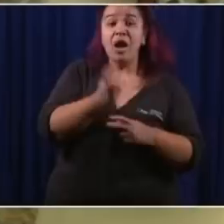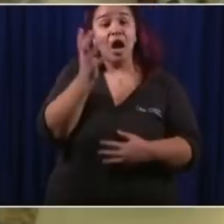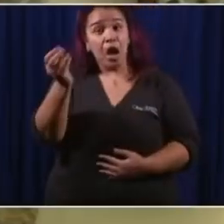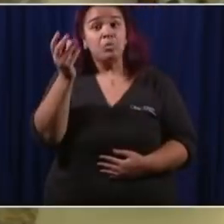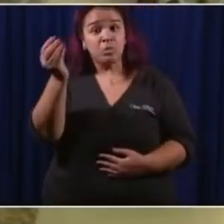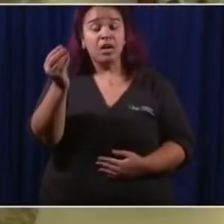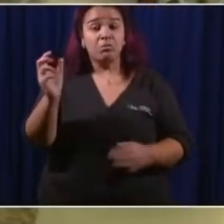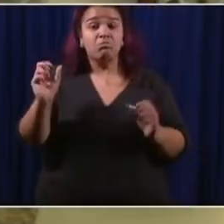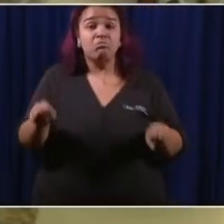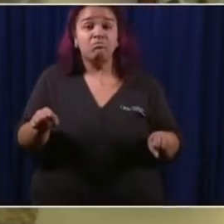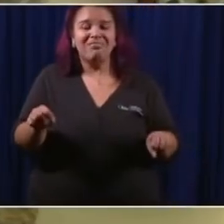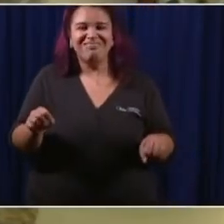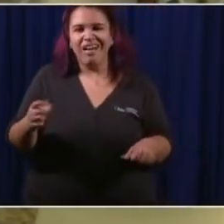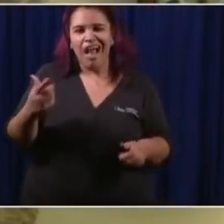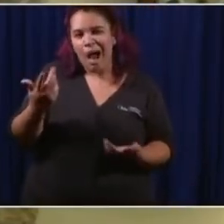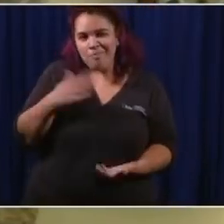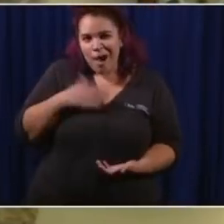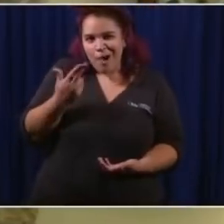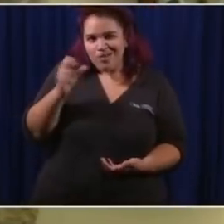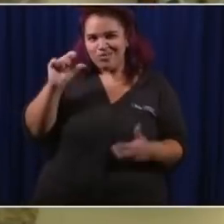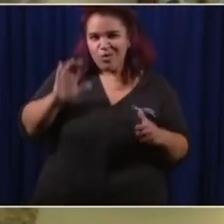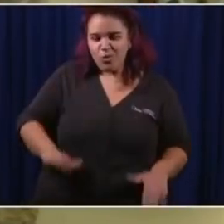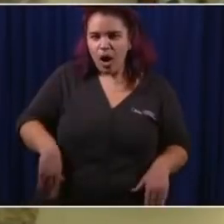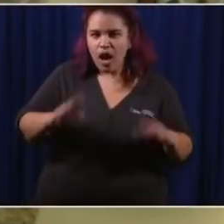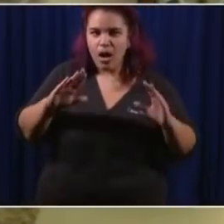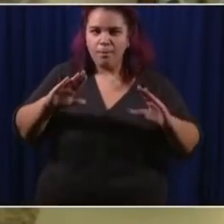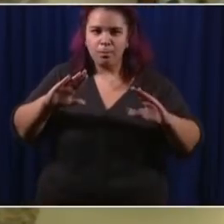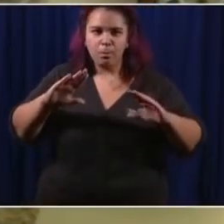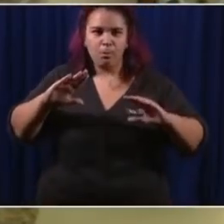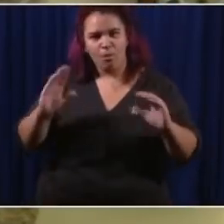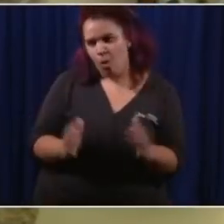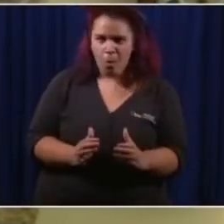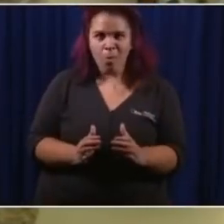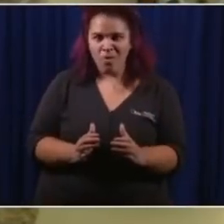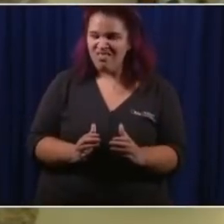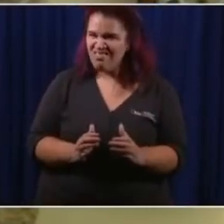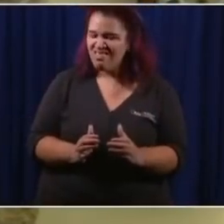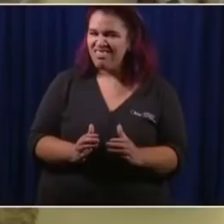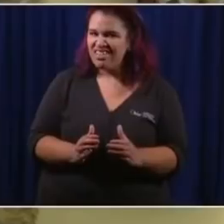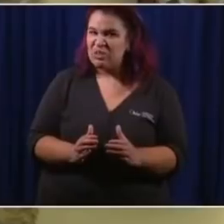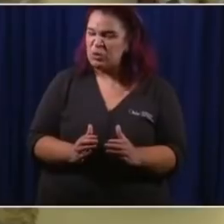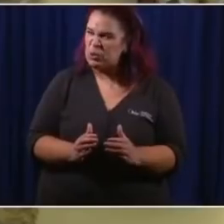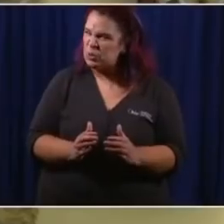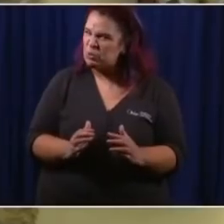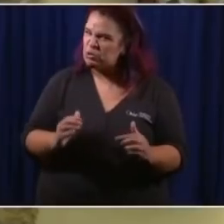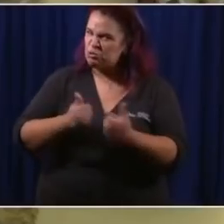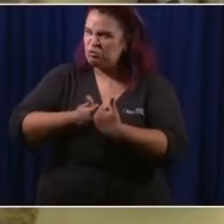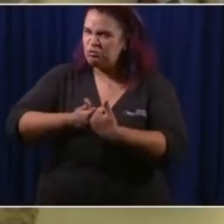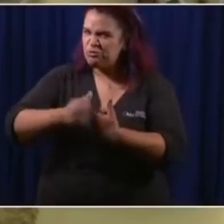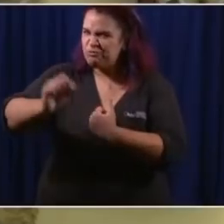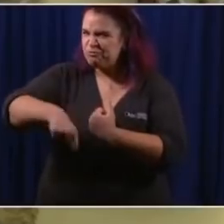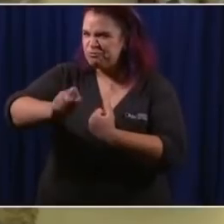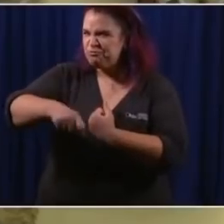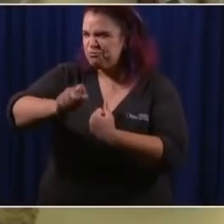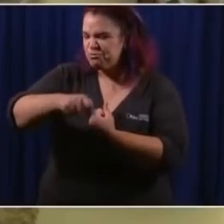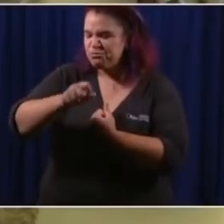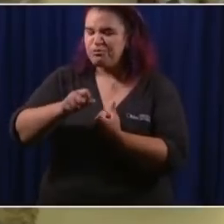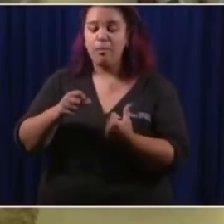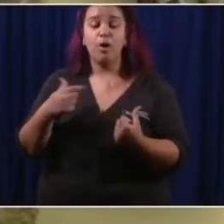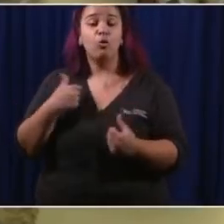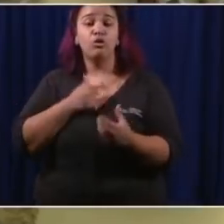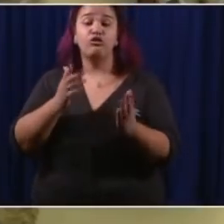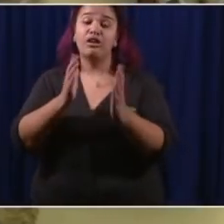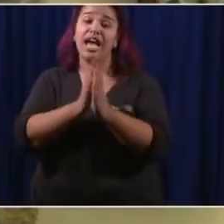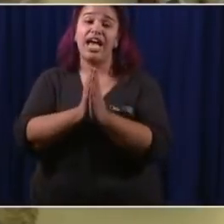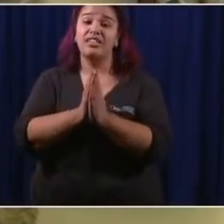I've seen a lot of small gyms. So, yes, those are difficult. What we're simply asking schools to do is to